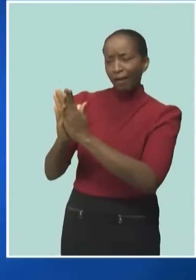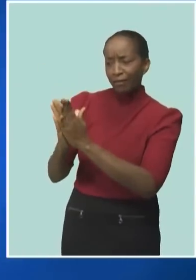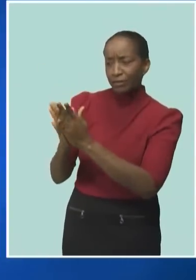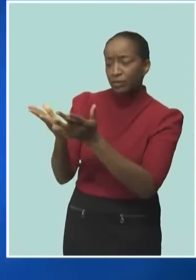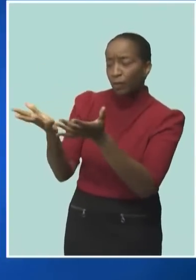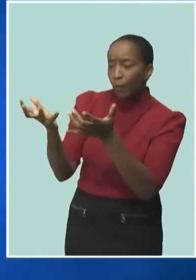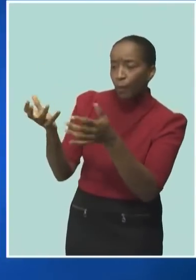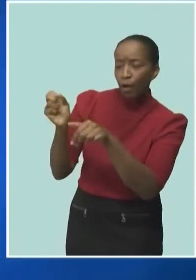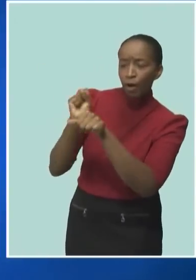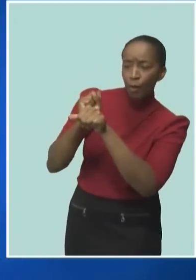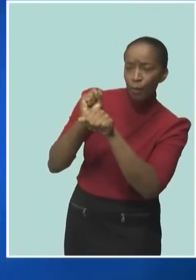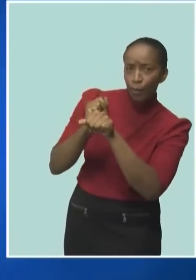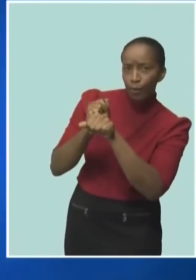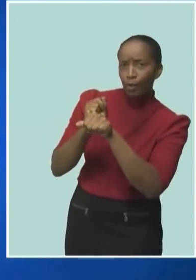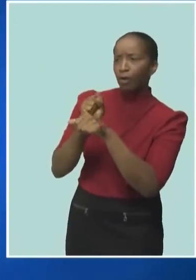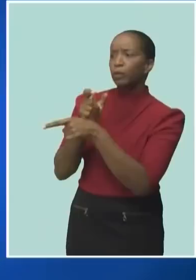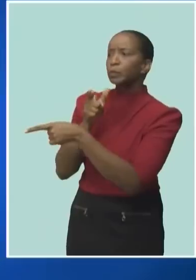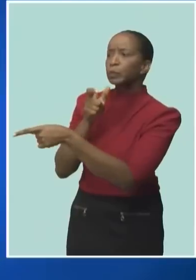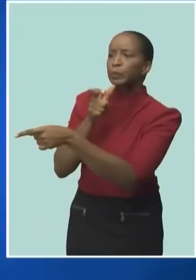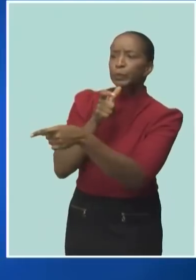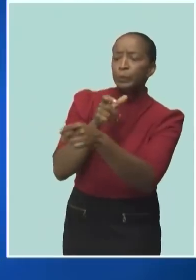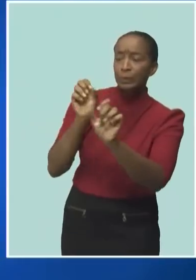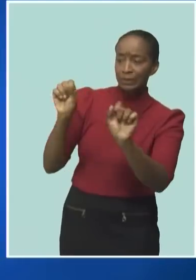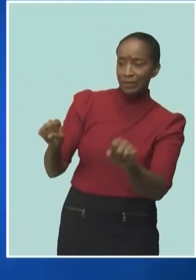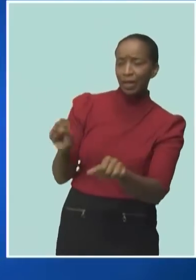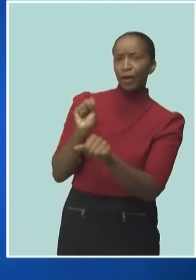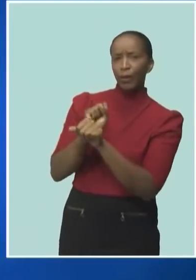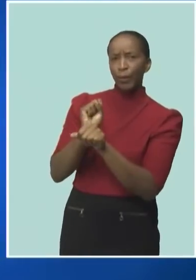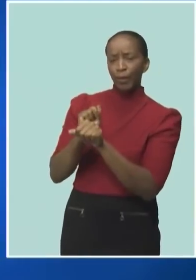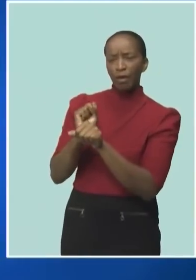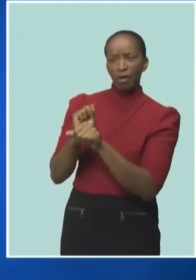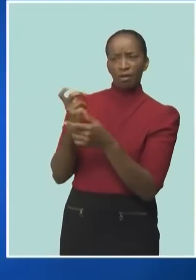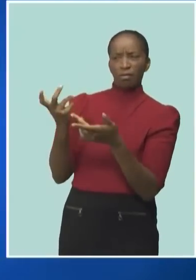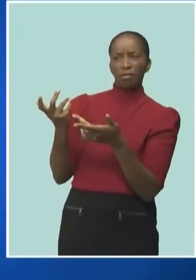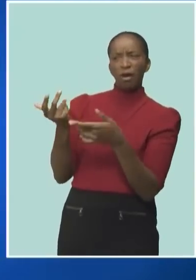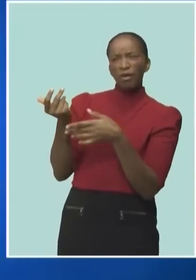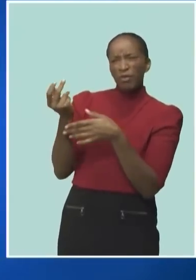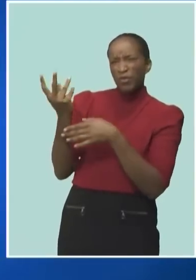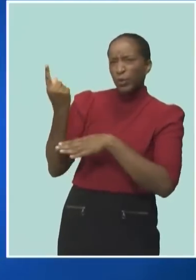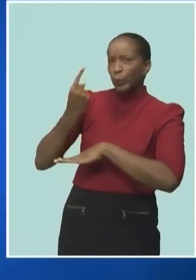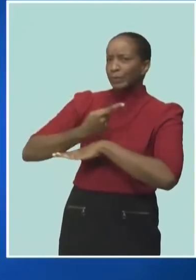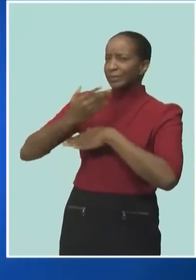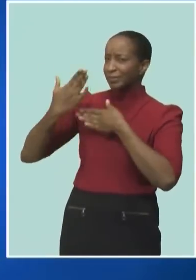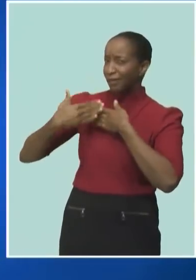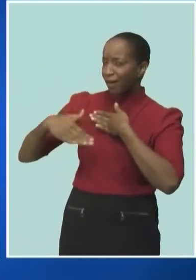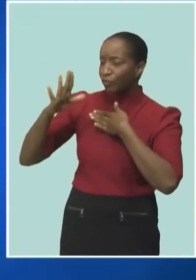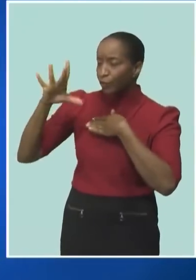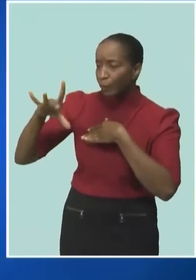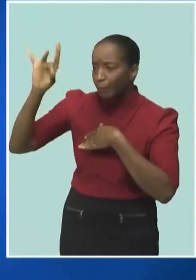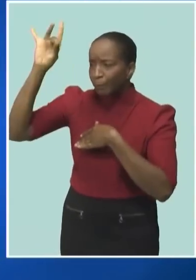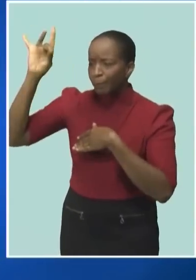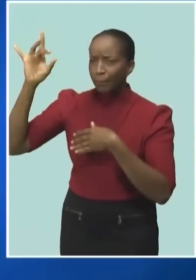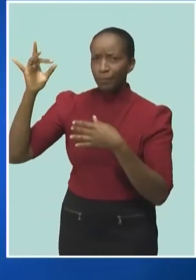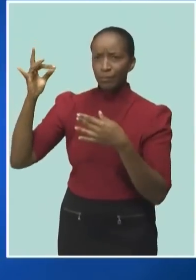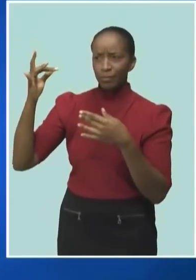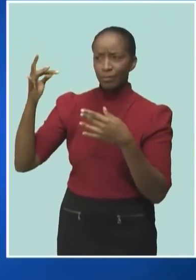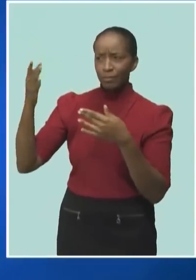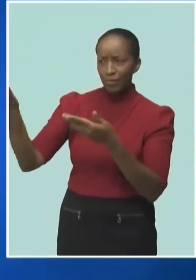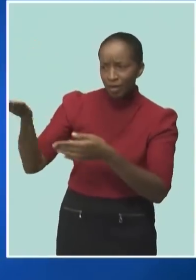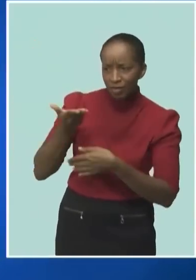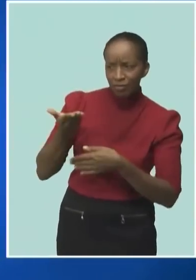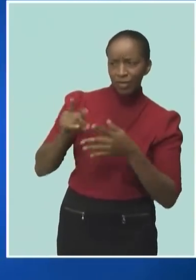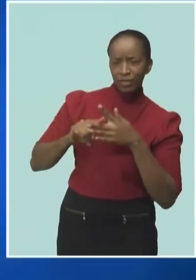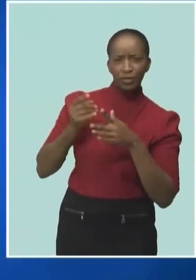the Oystins work starts after a bid document goes into the media on April 4th or 5th. Something is